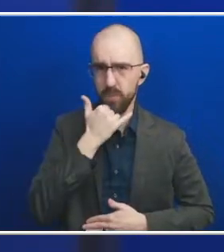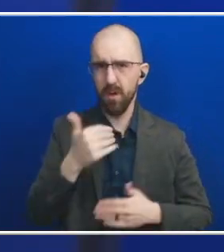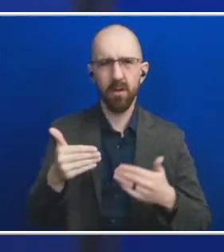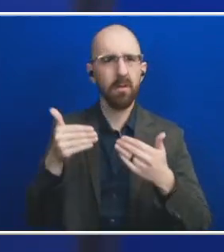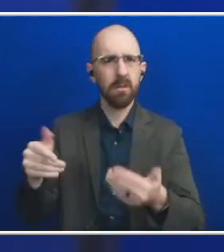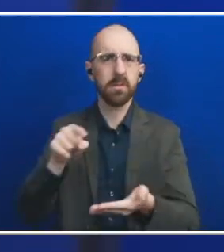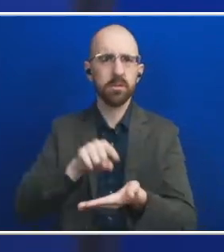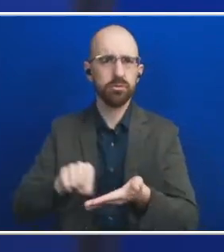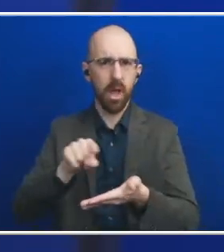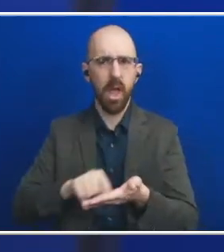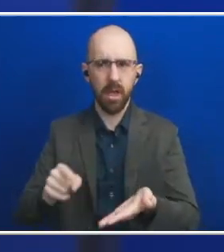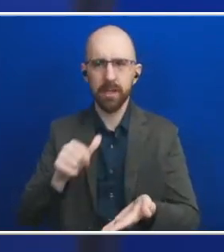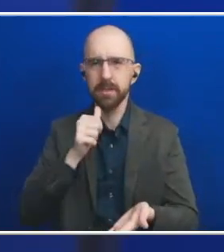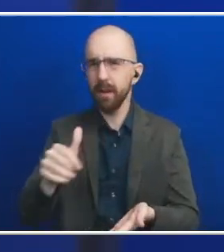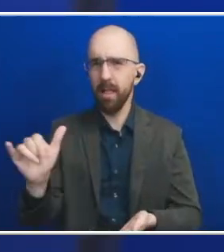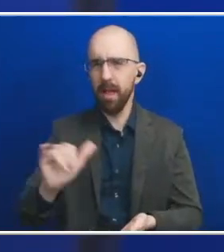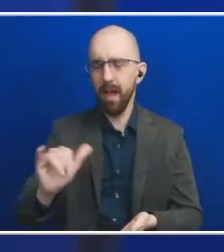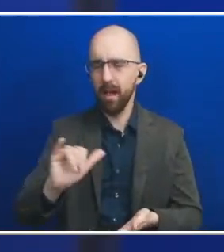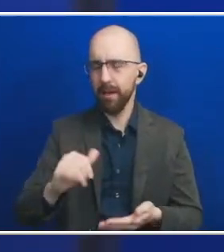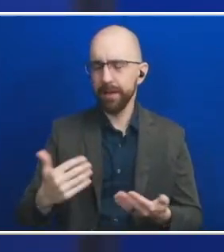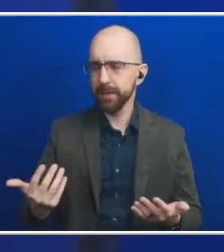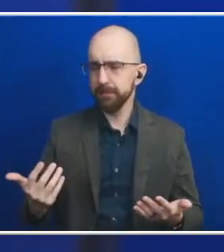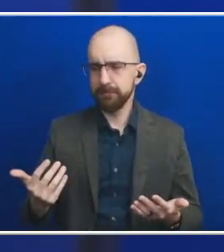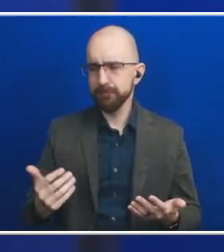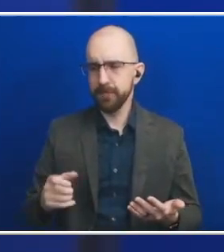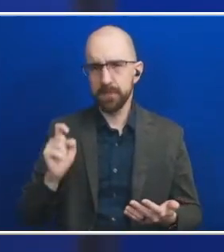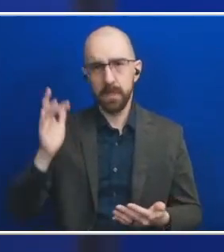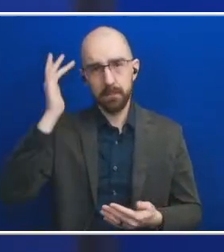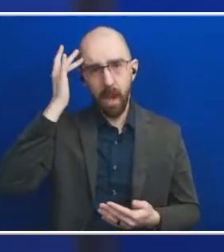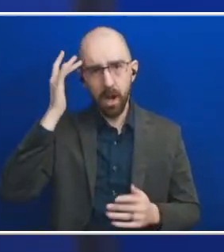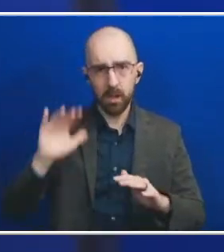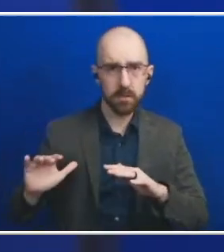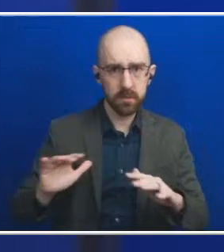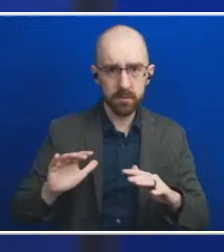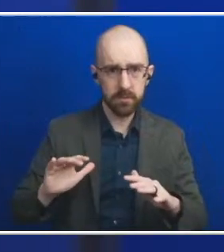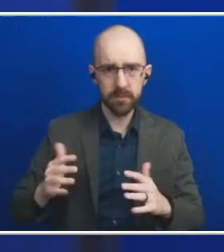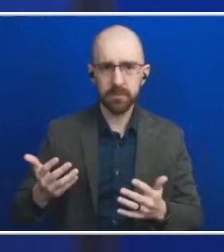not like you should be paranoid, it's instant colon cancer,